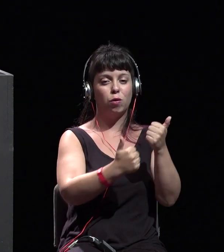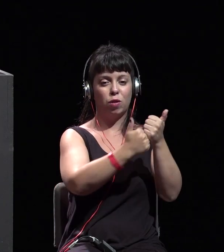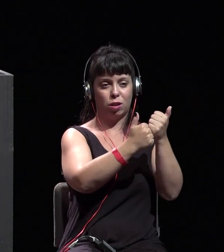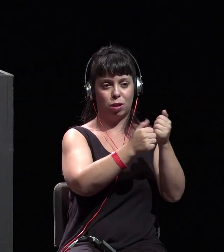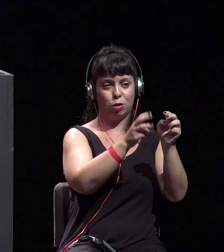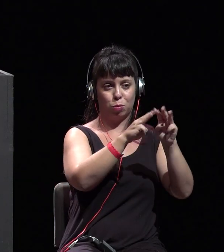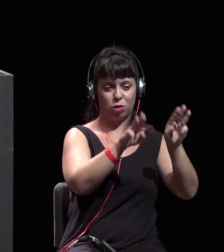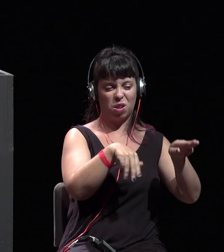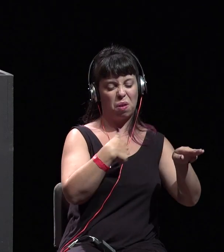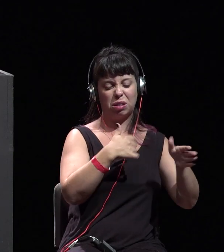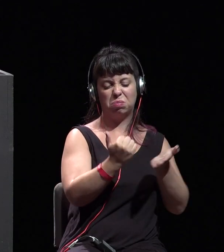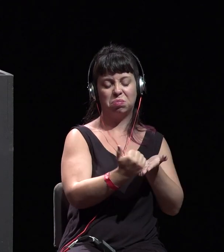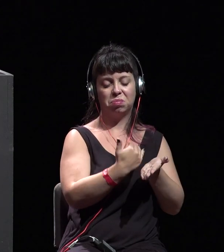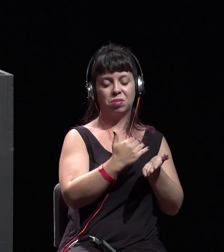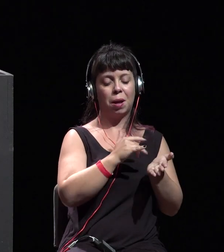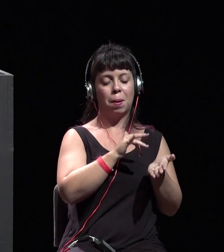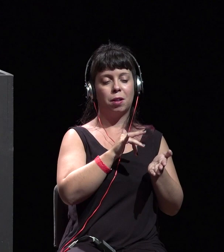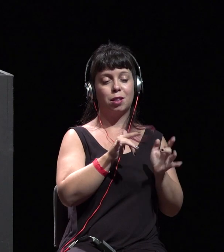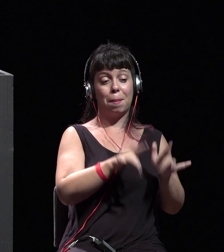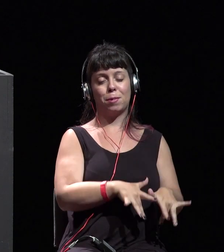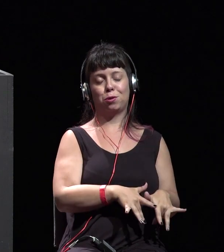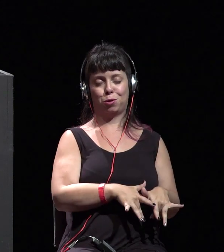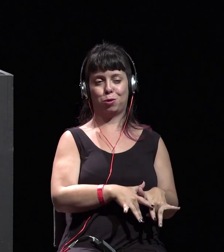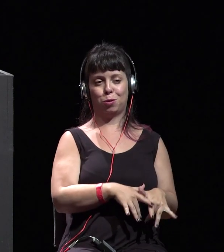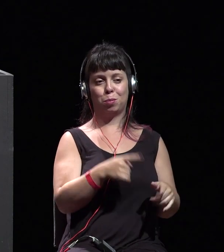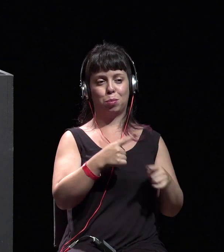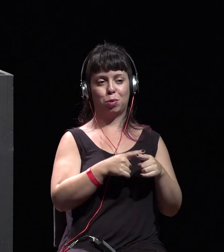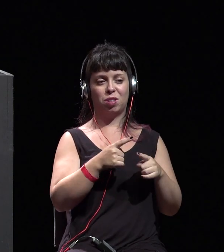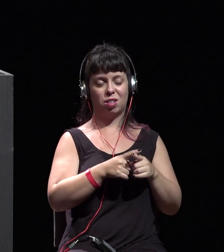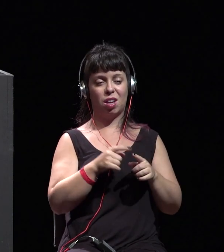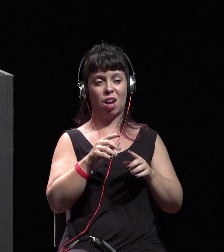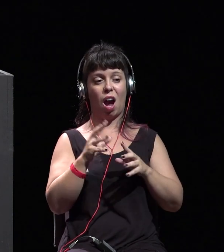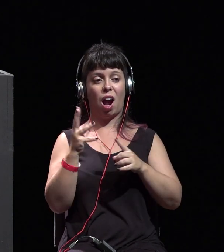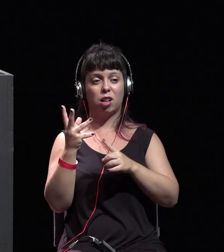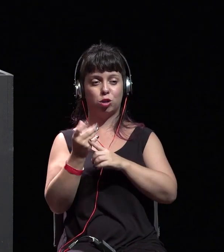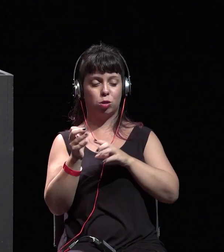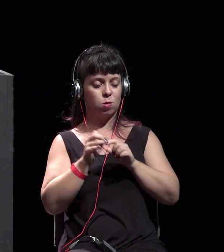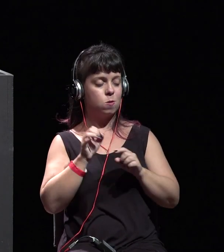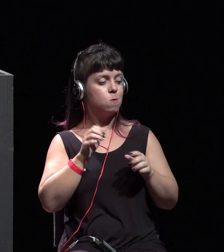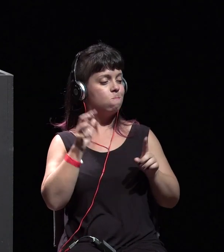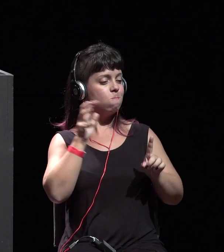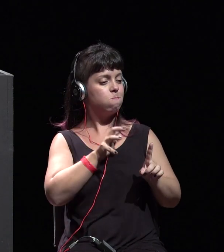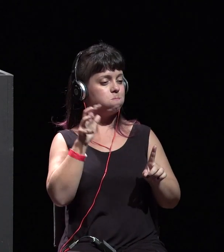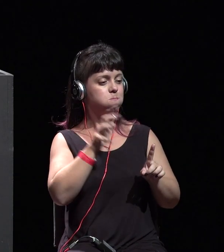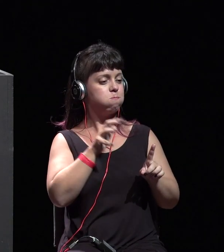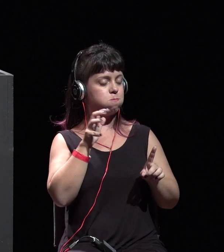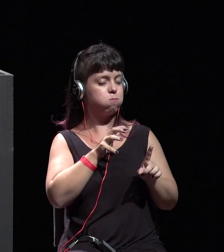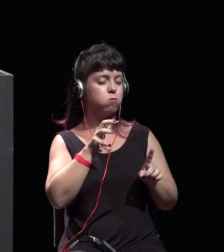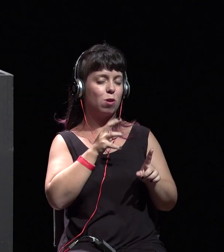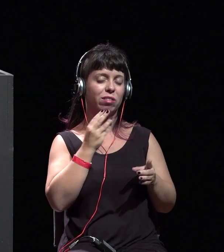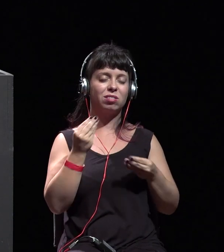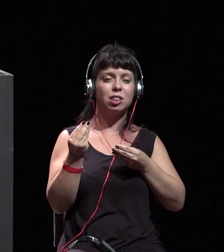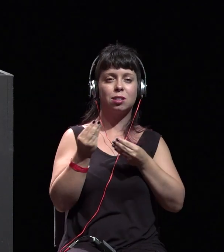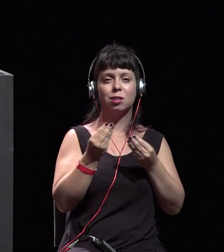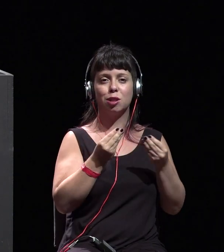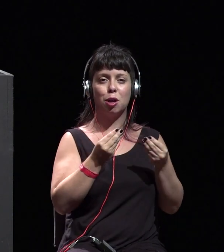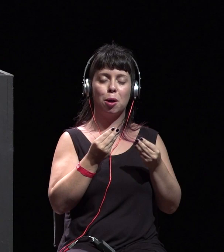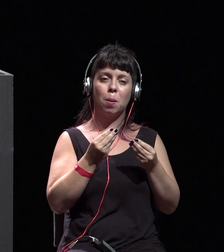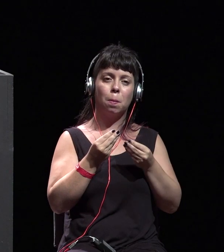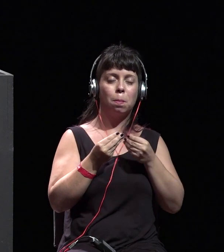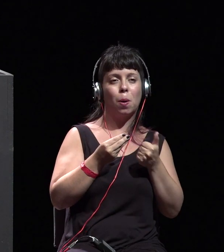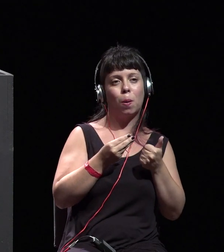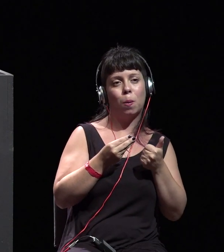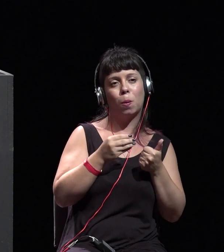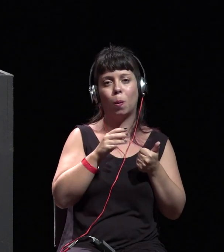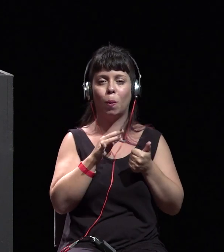the celebration was short-lived and bittersweet. We were ready to learn from our failures. From the beginning, we knew the demand